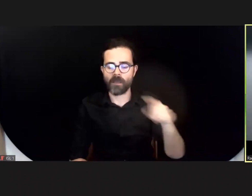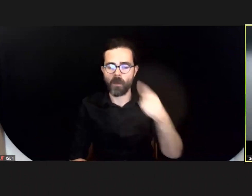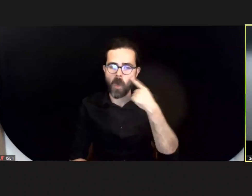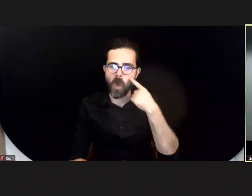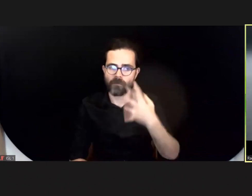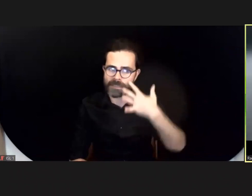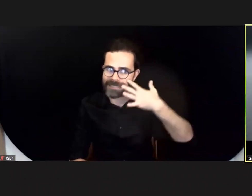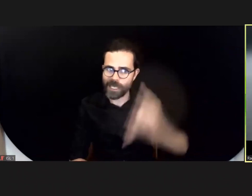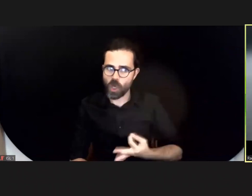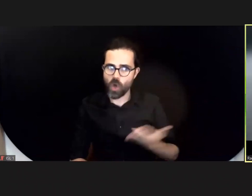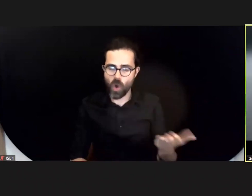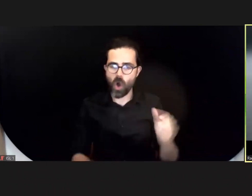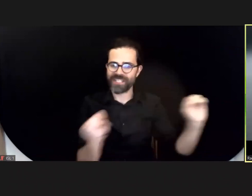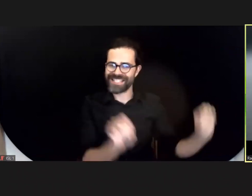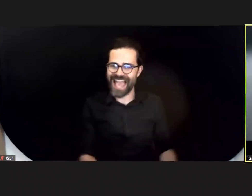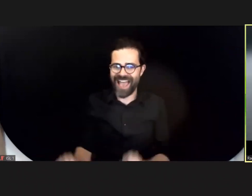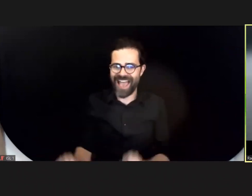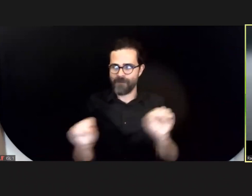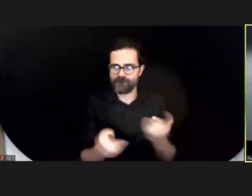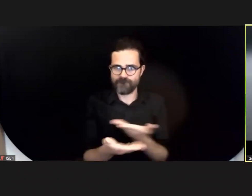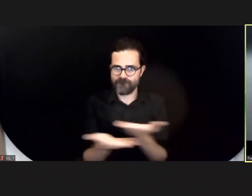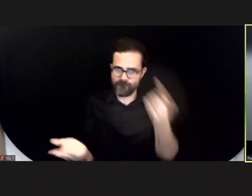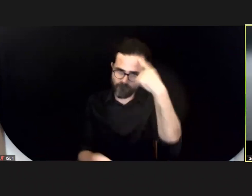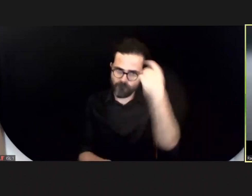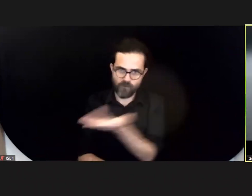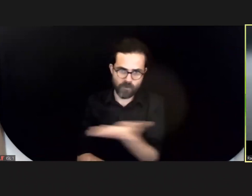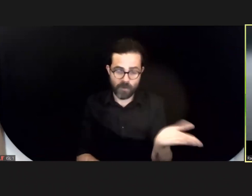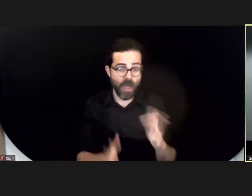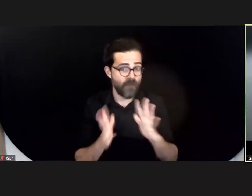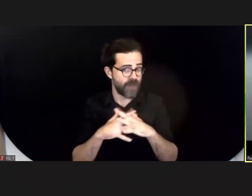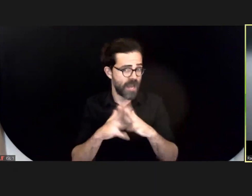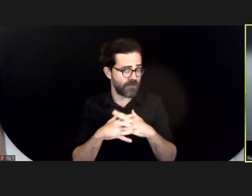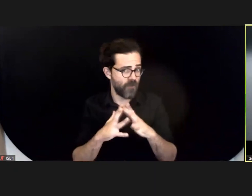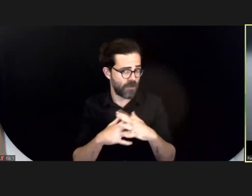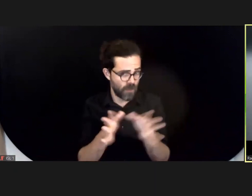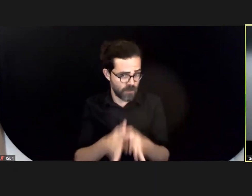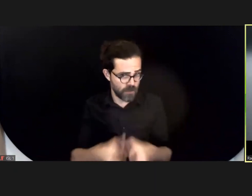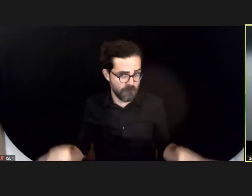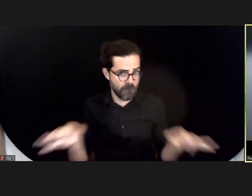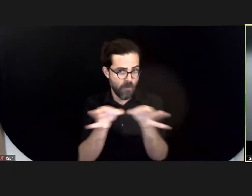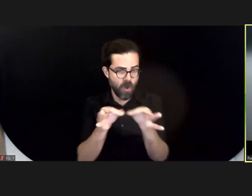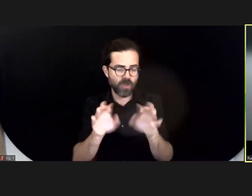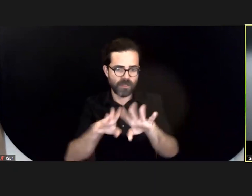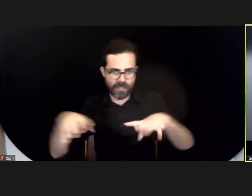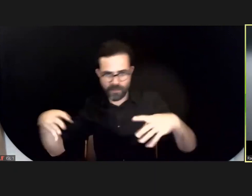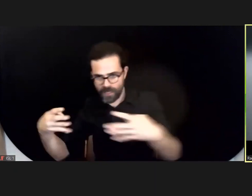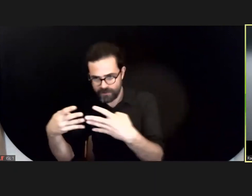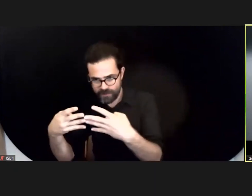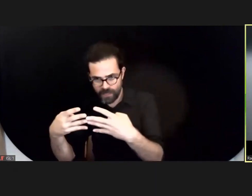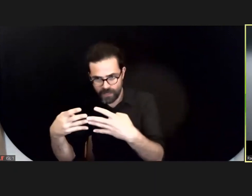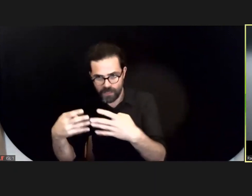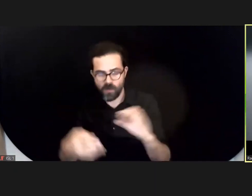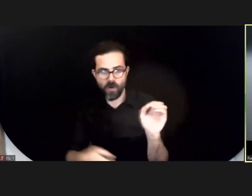it. Access to infrastructure is important, both things like the internet and also